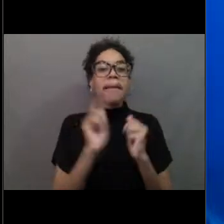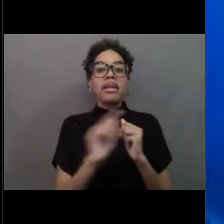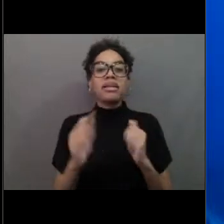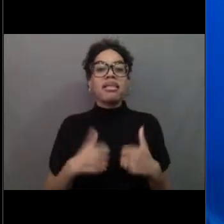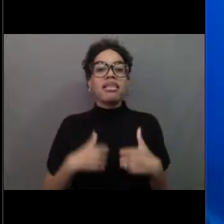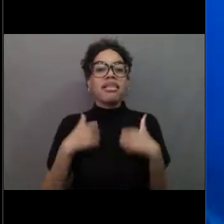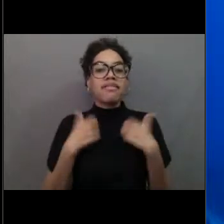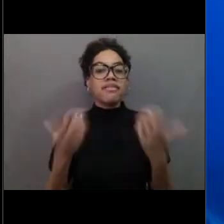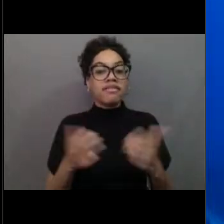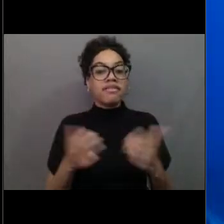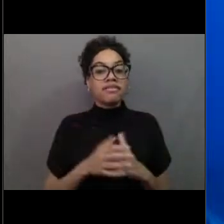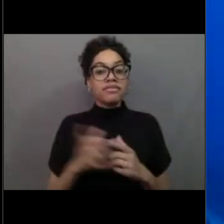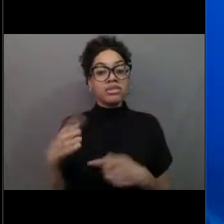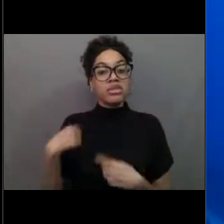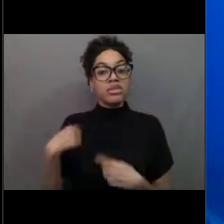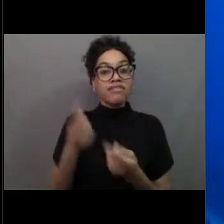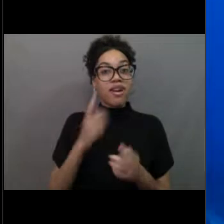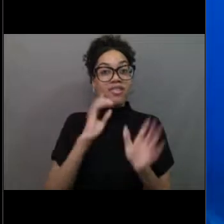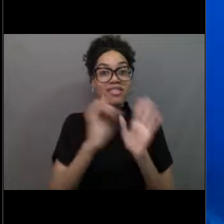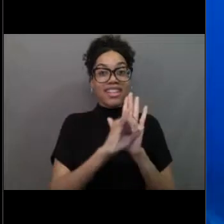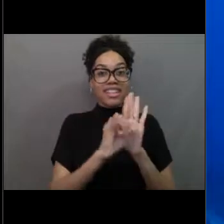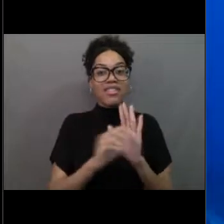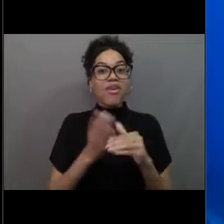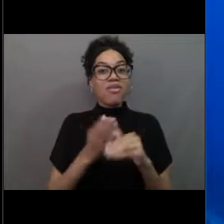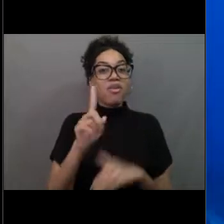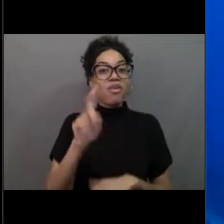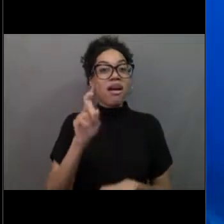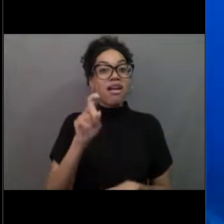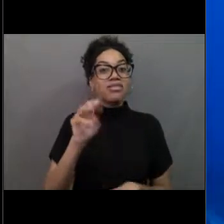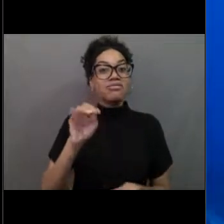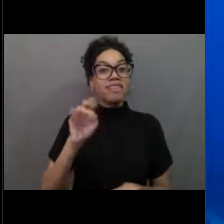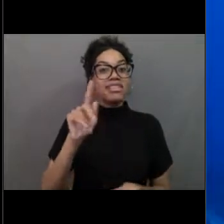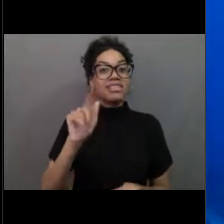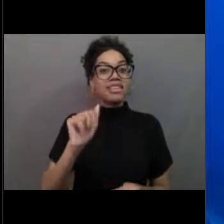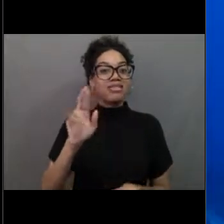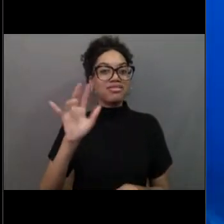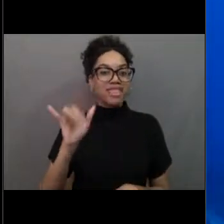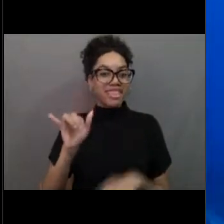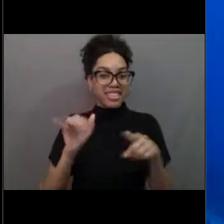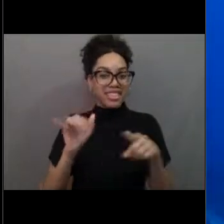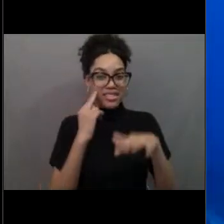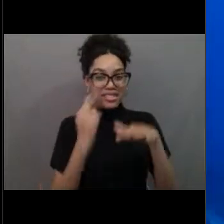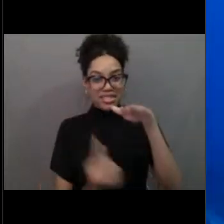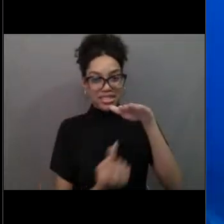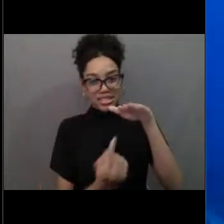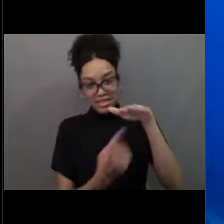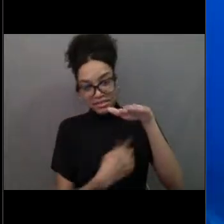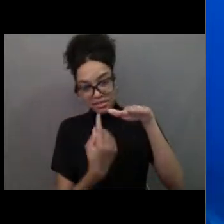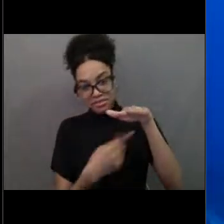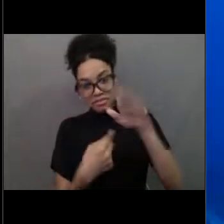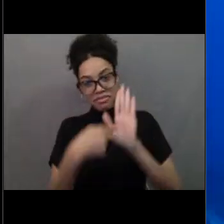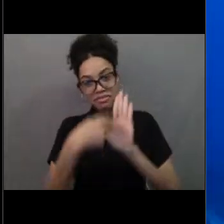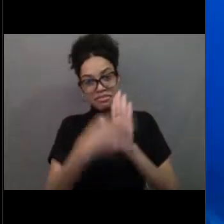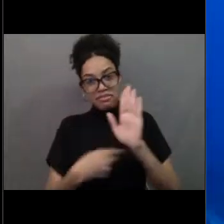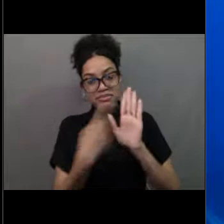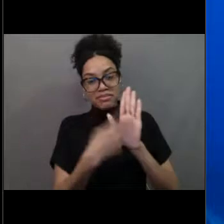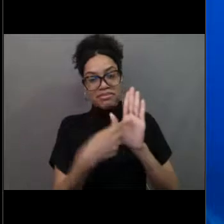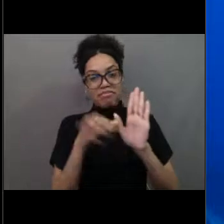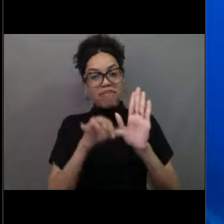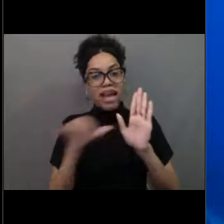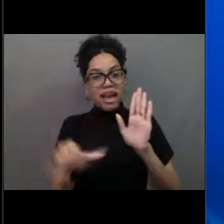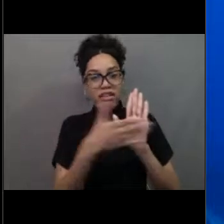we've identified over 100 manta rays, and we can identify them by this fingerprint of sorts, which is the patterns and markings